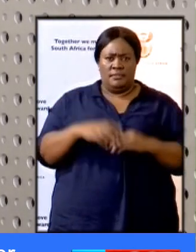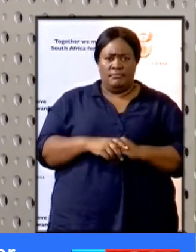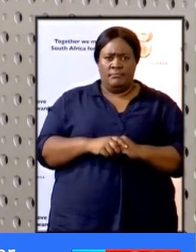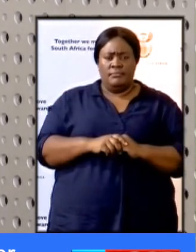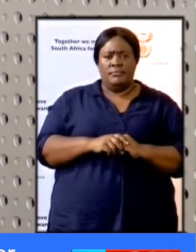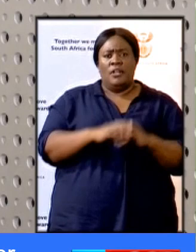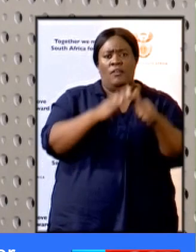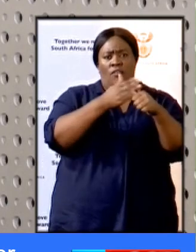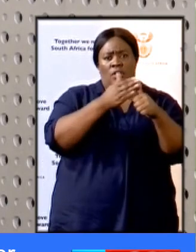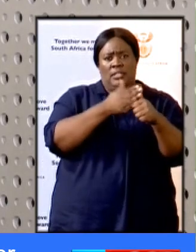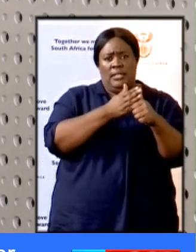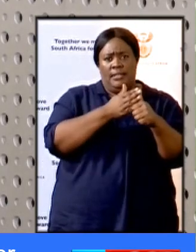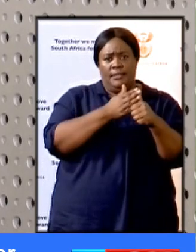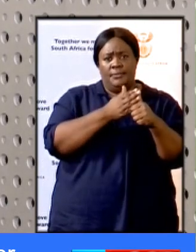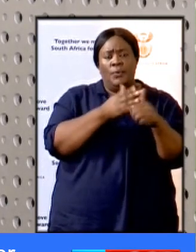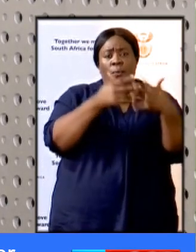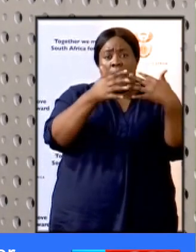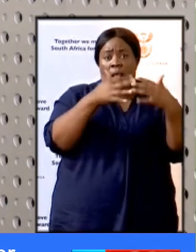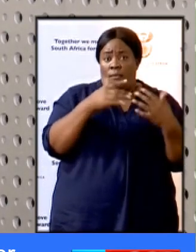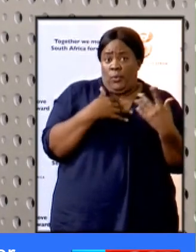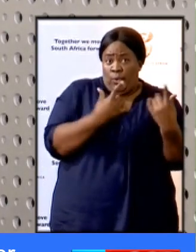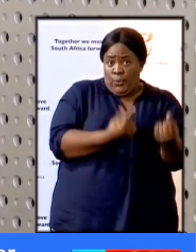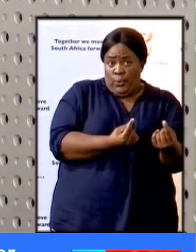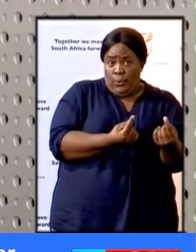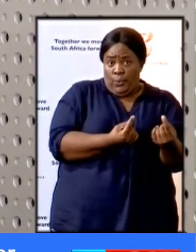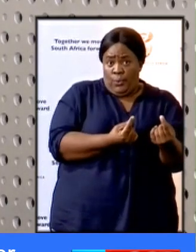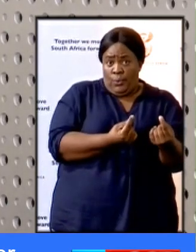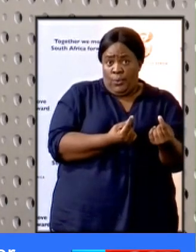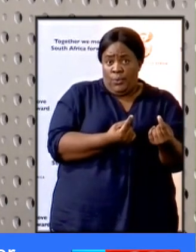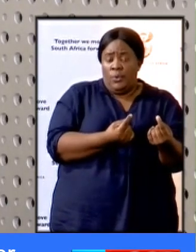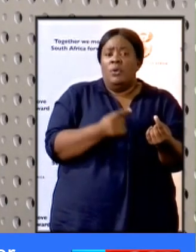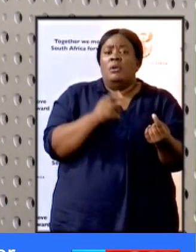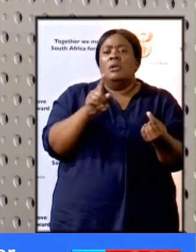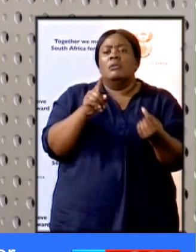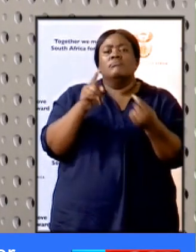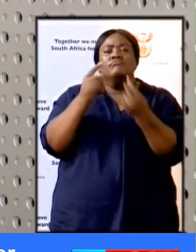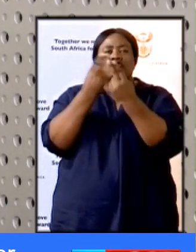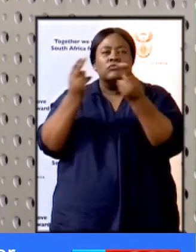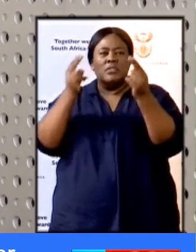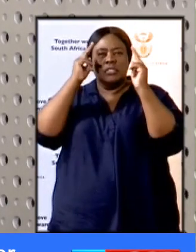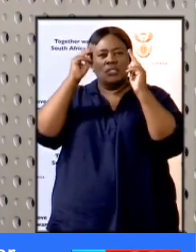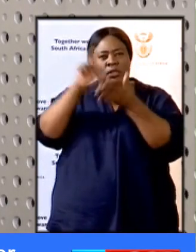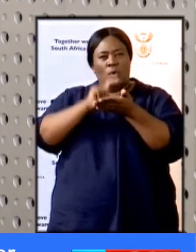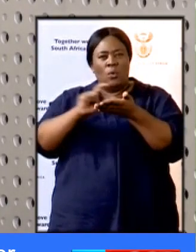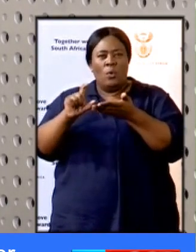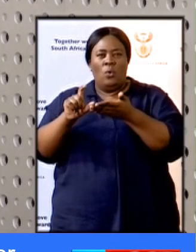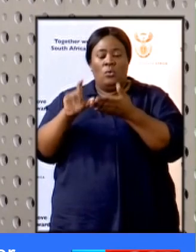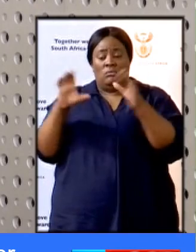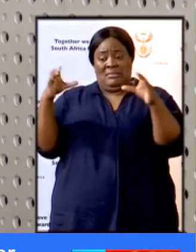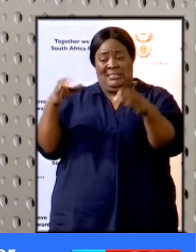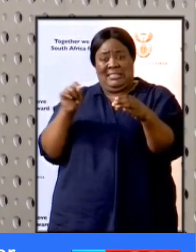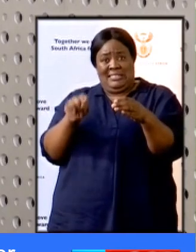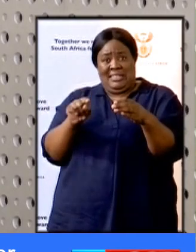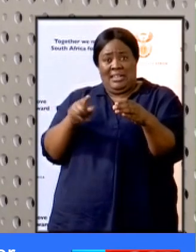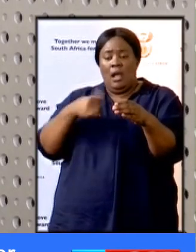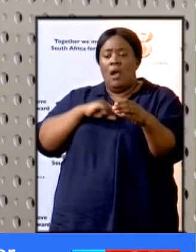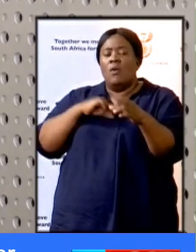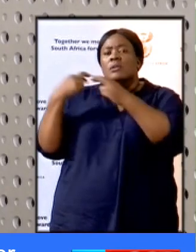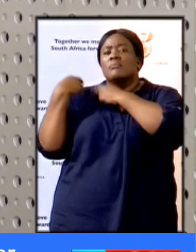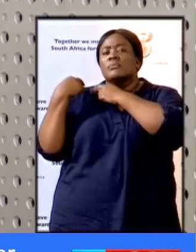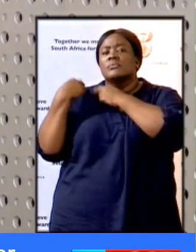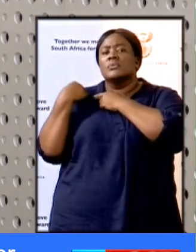Firstly, whatever we do in the post-school education and training sector, our responsibility is to lower